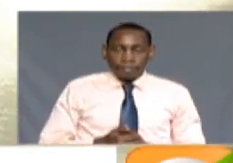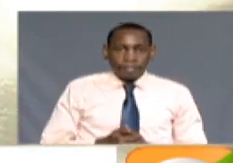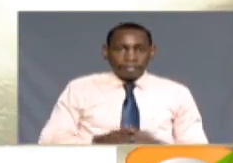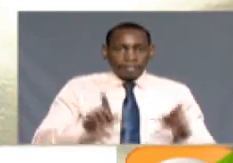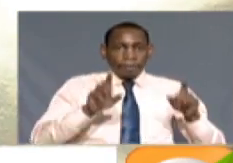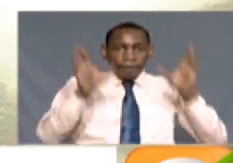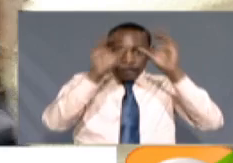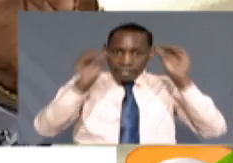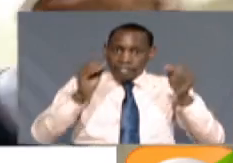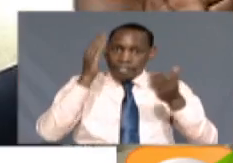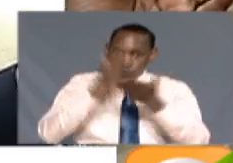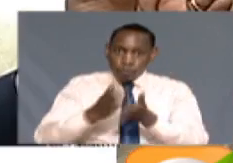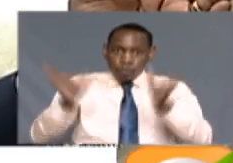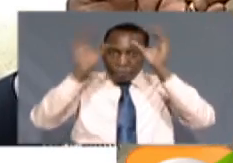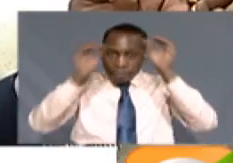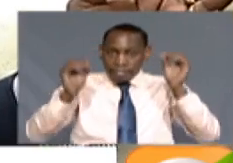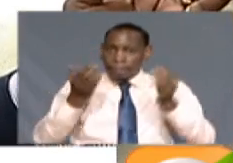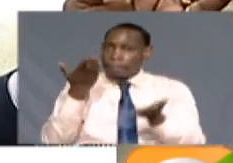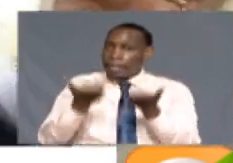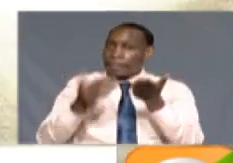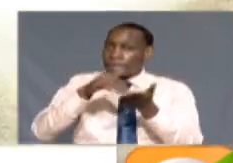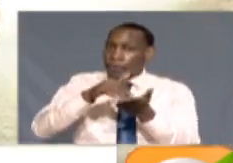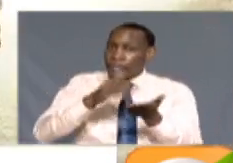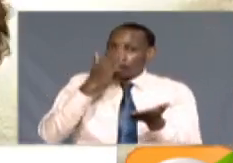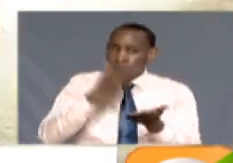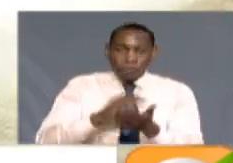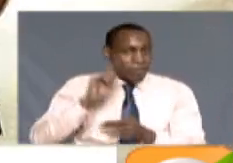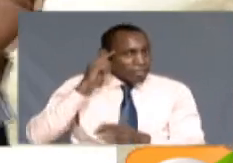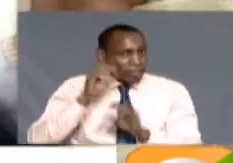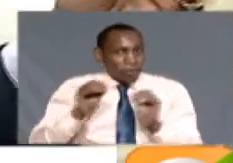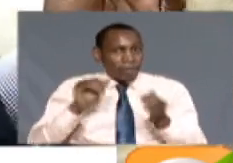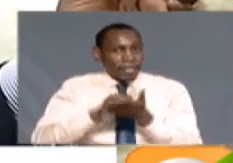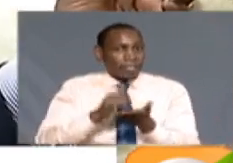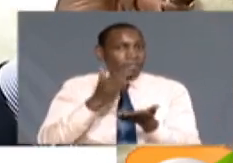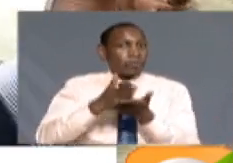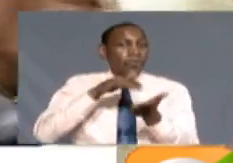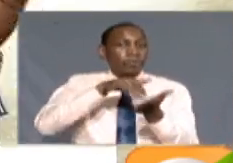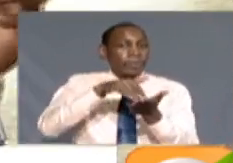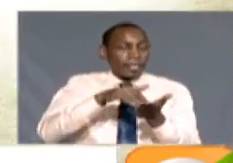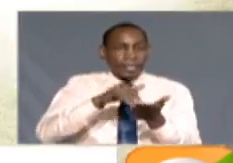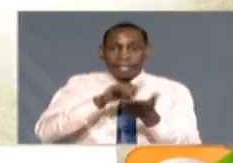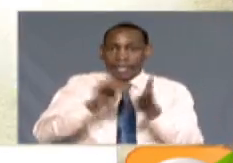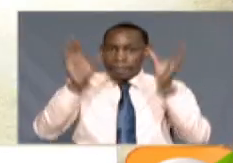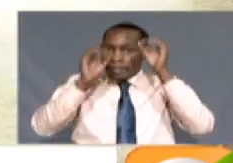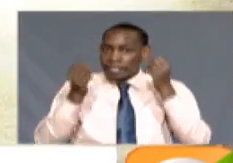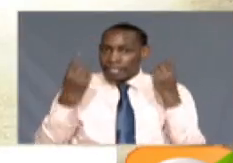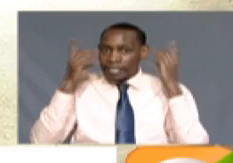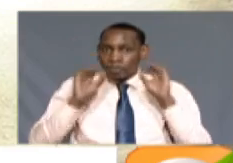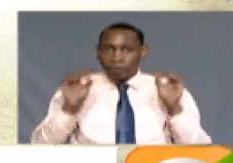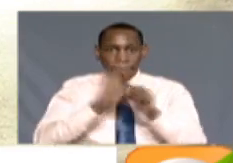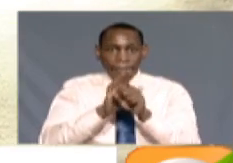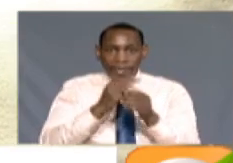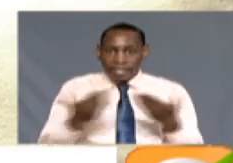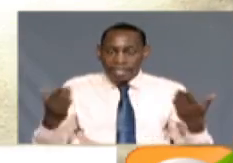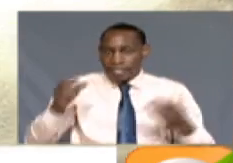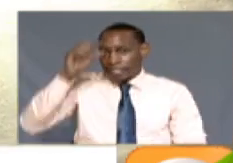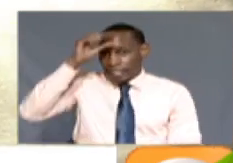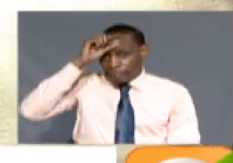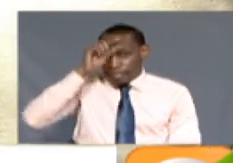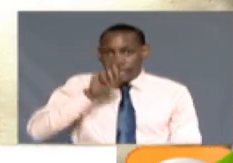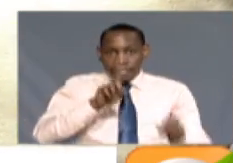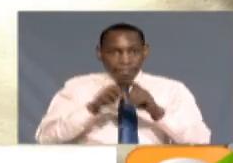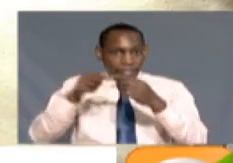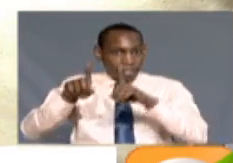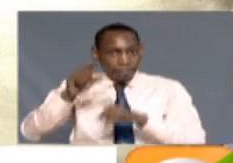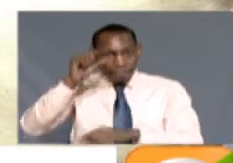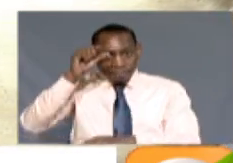is a president. He might be weak. Don't think since he's weak, he doesn't understand so many things in the government, and you